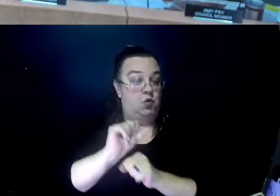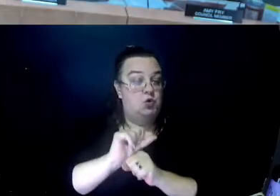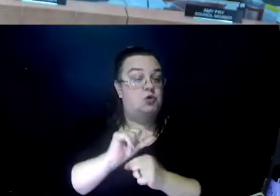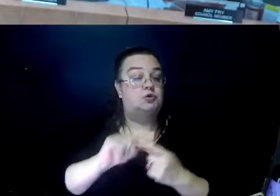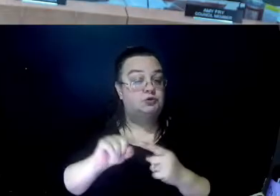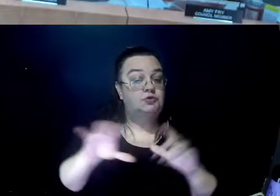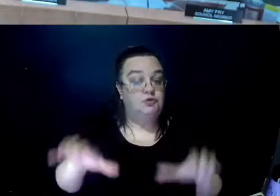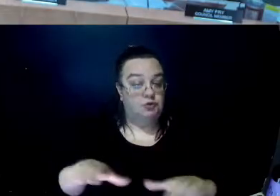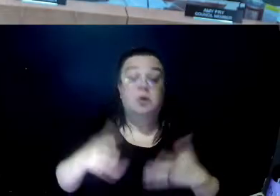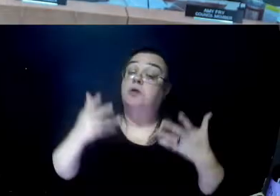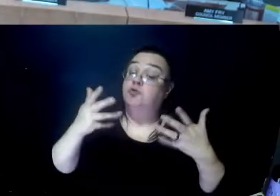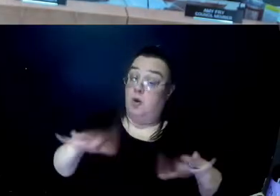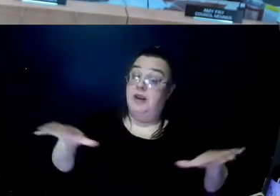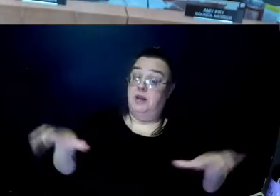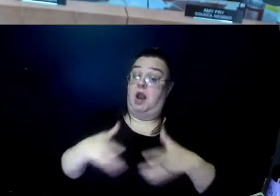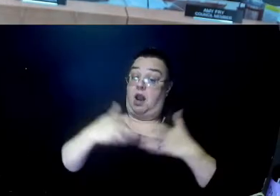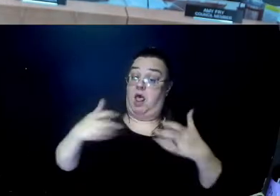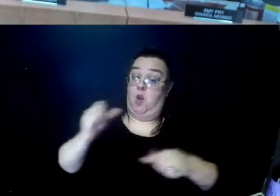has been done.